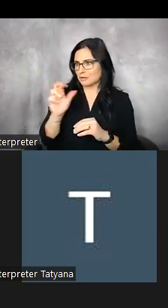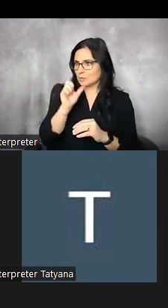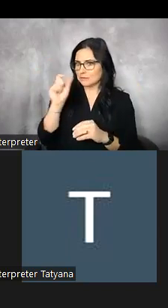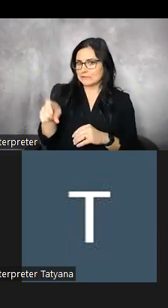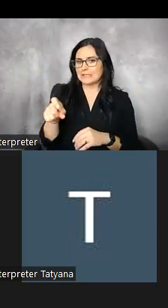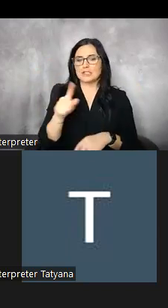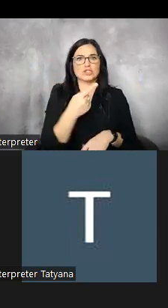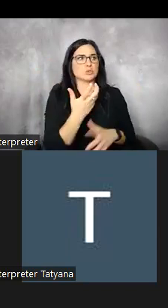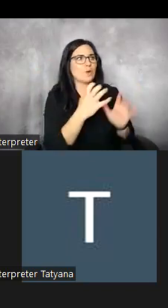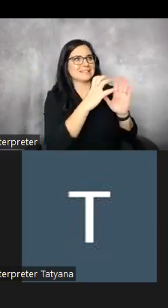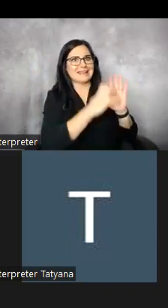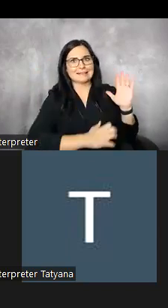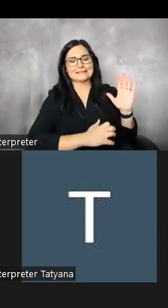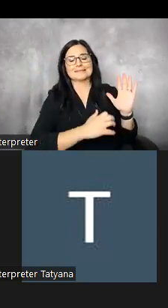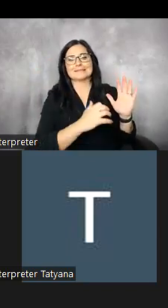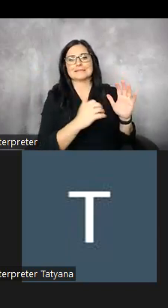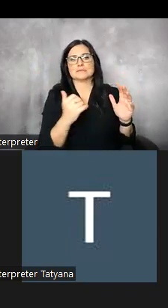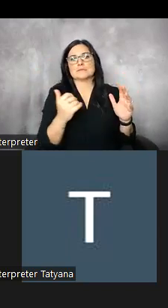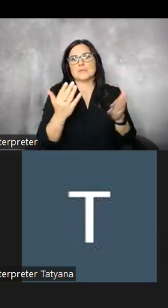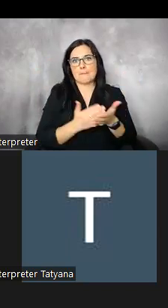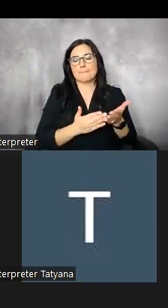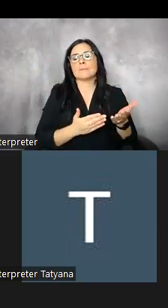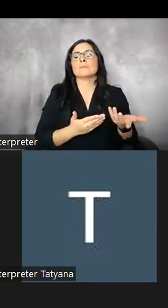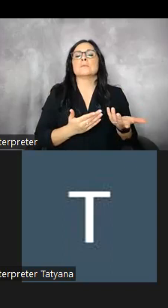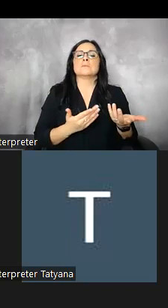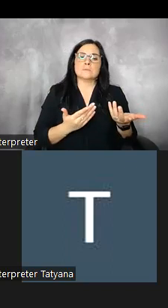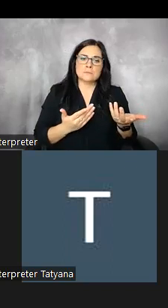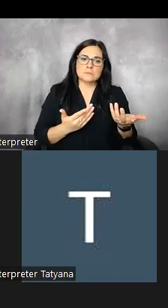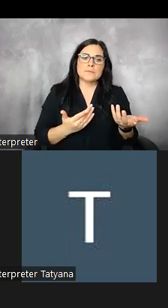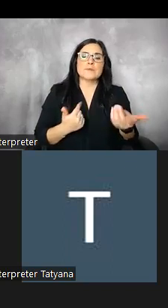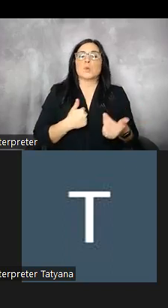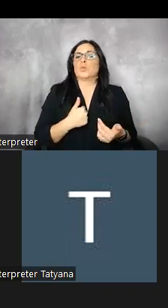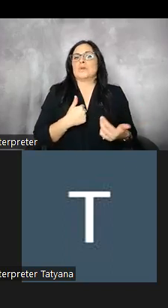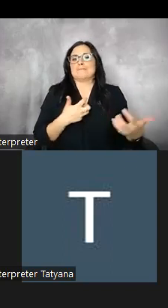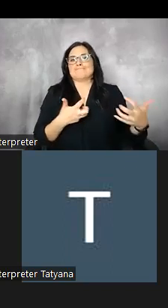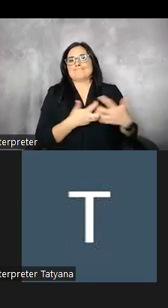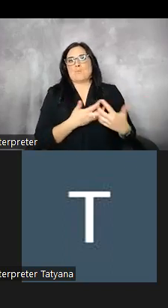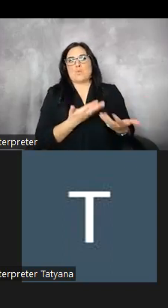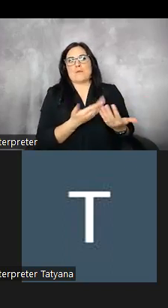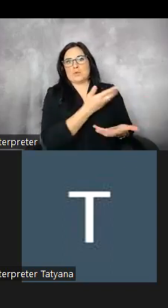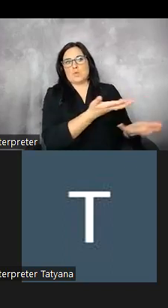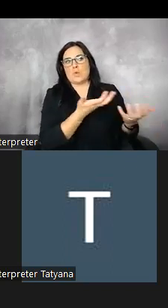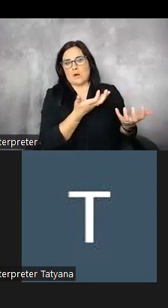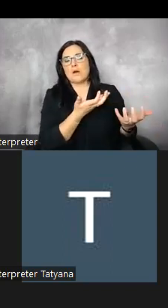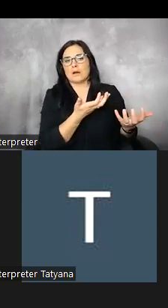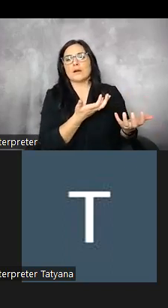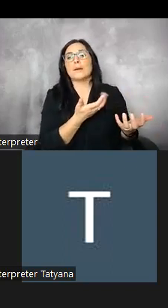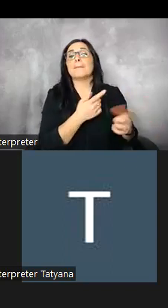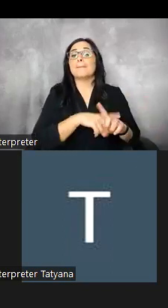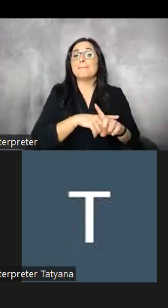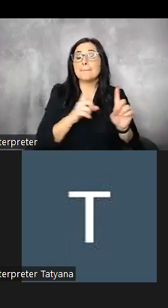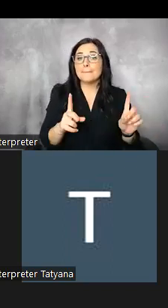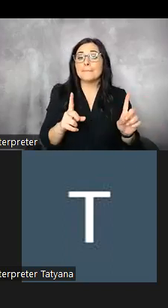that just want a text and with nothing else in it. So we will do however you guys feel that you need to do these things. But we kind of